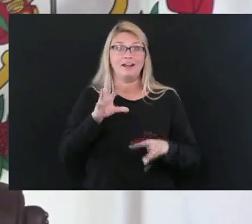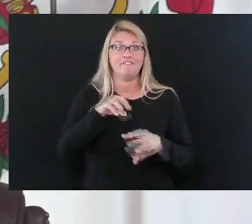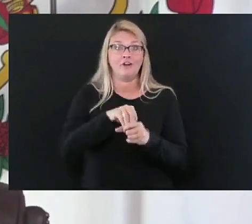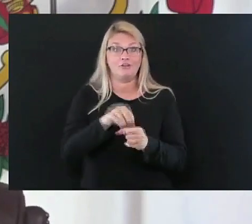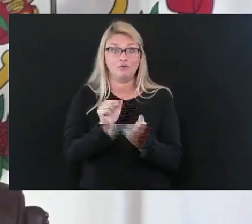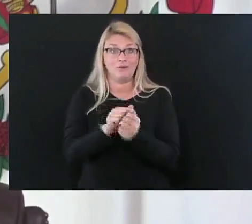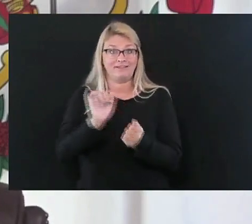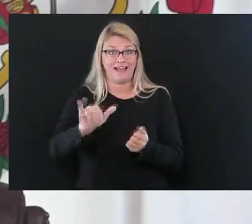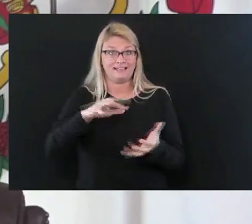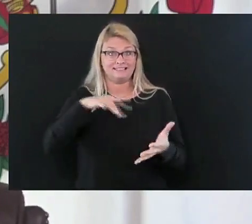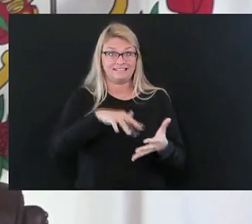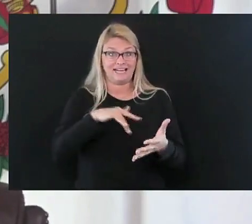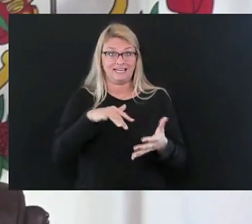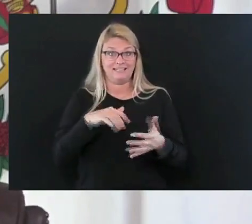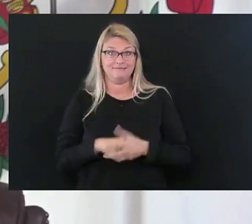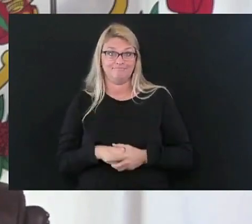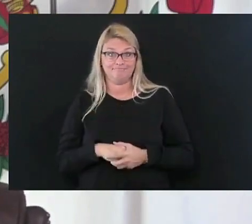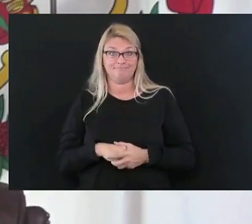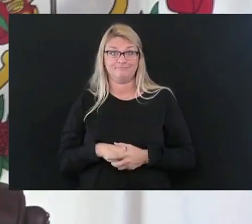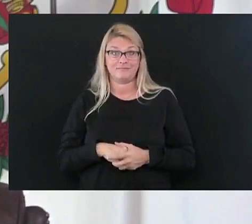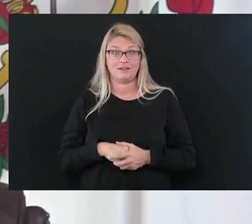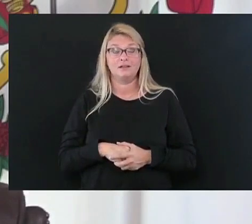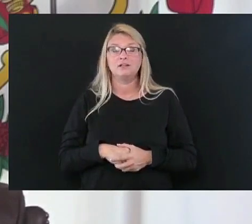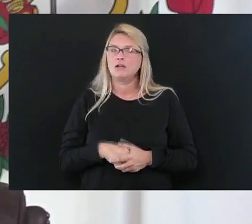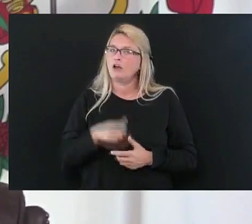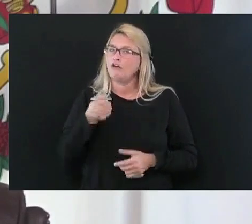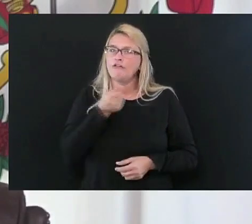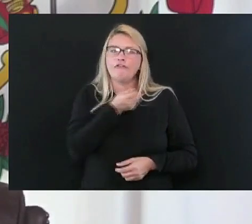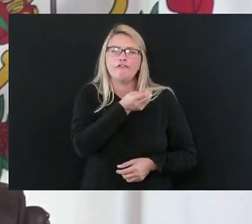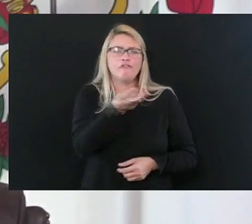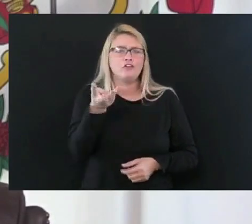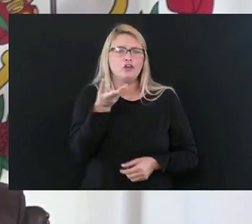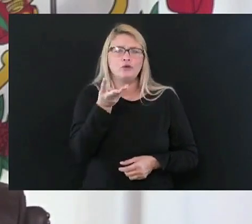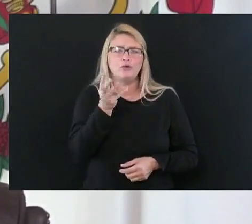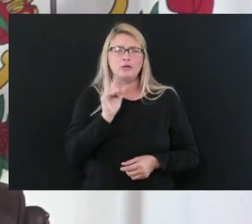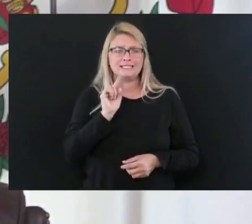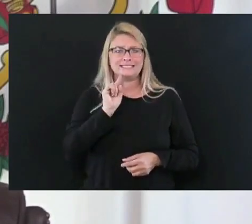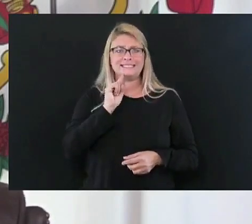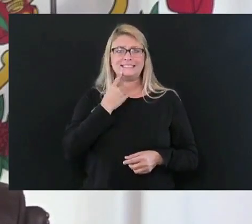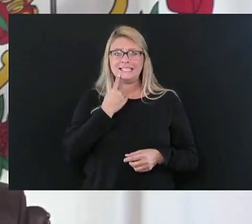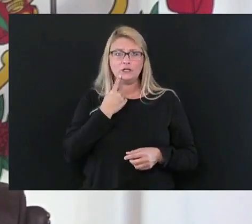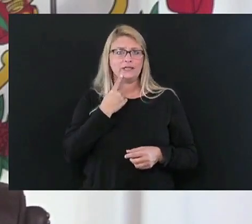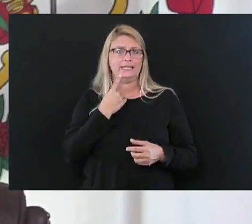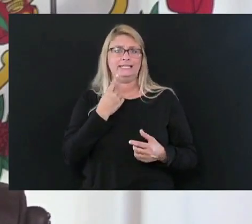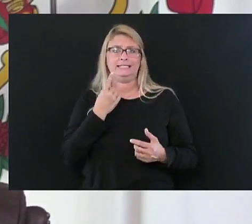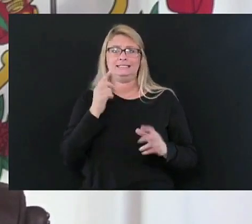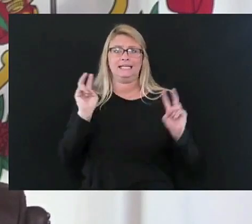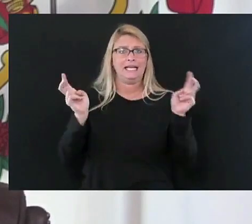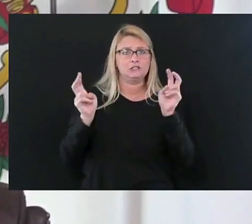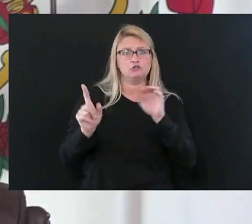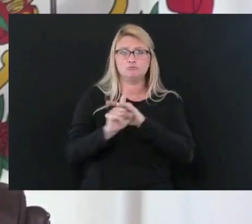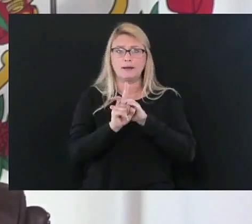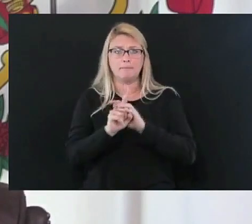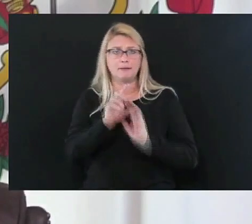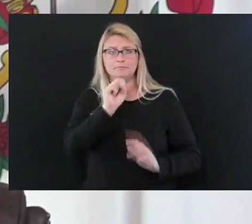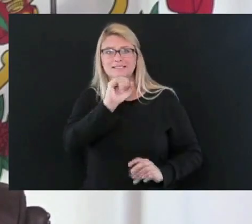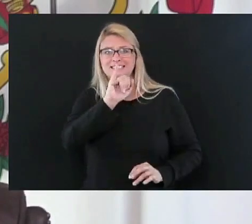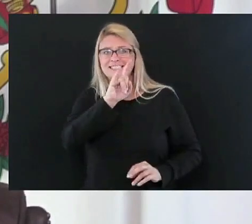study. There's been very, very, very few serious side effects or anything that have happened